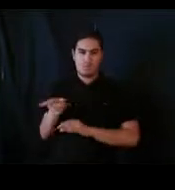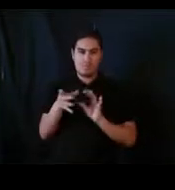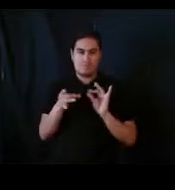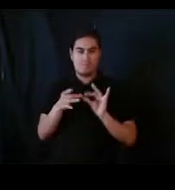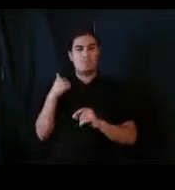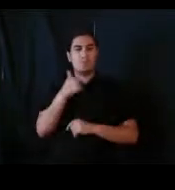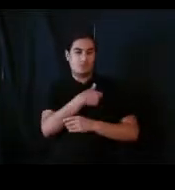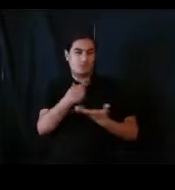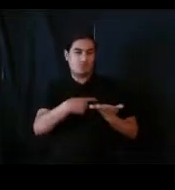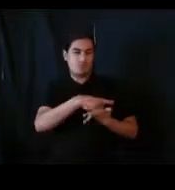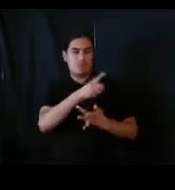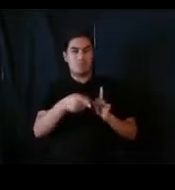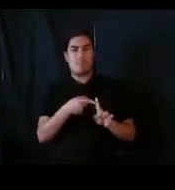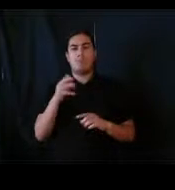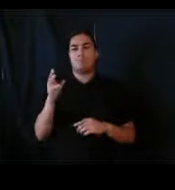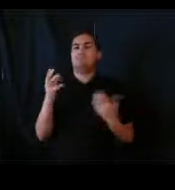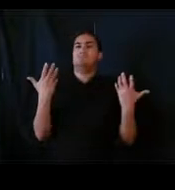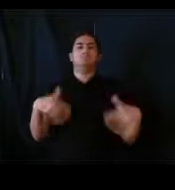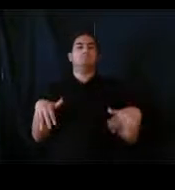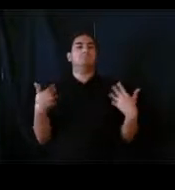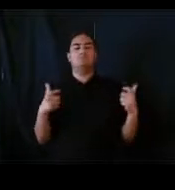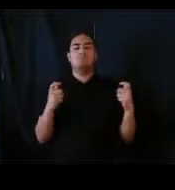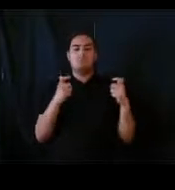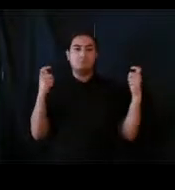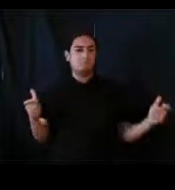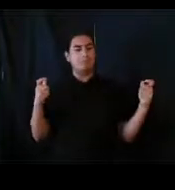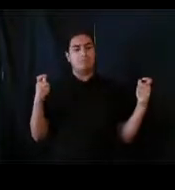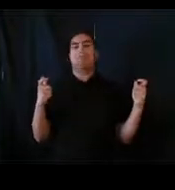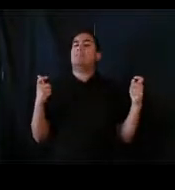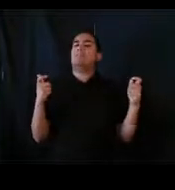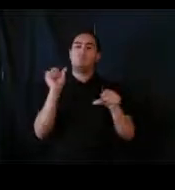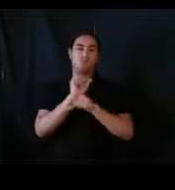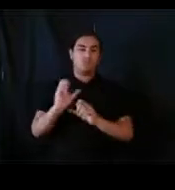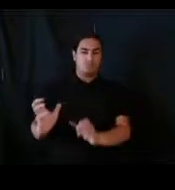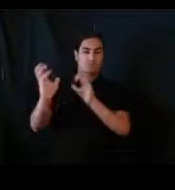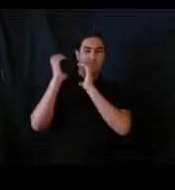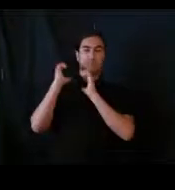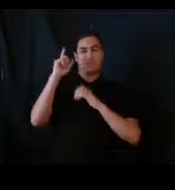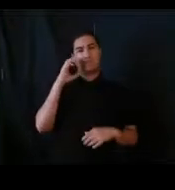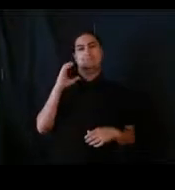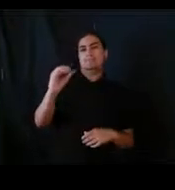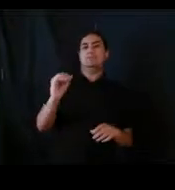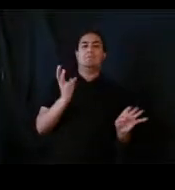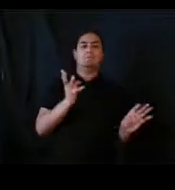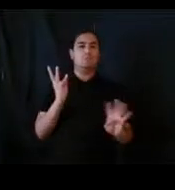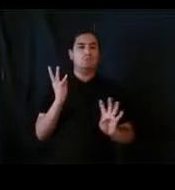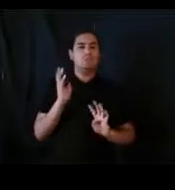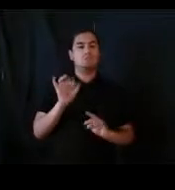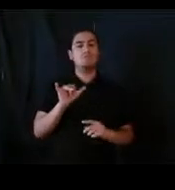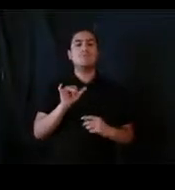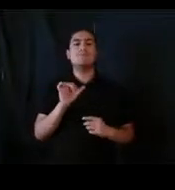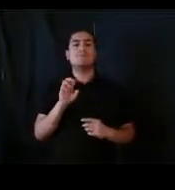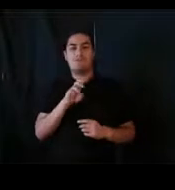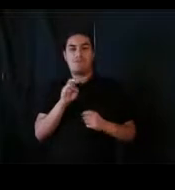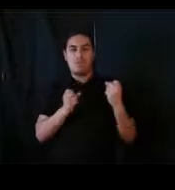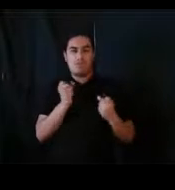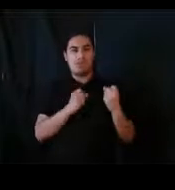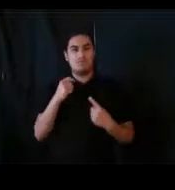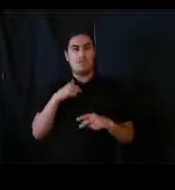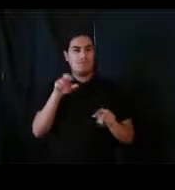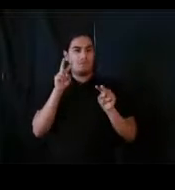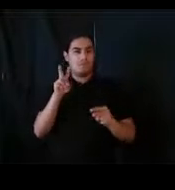talking about the monumental task of infrastructure for zero mission vehicles in california so um i'll look